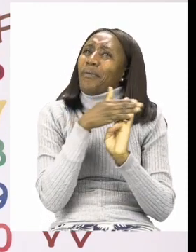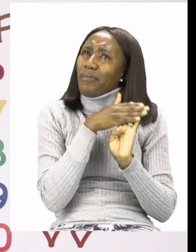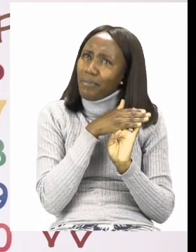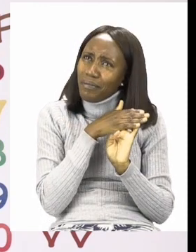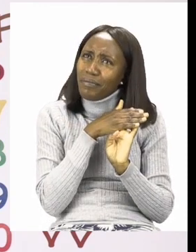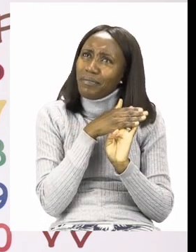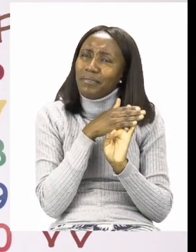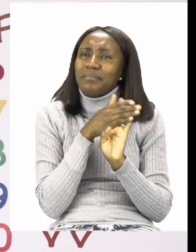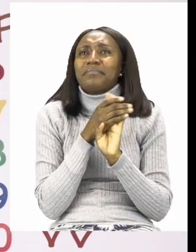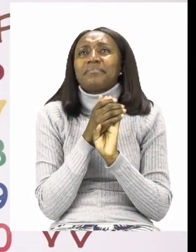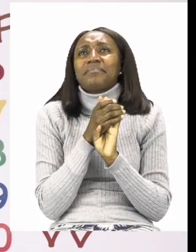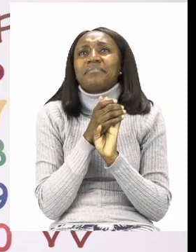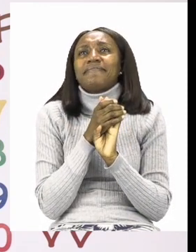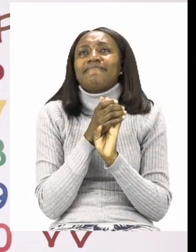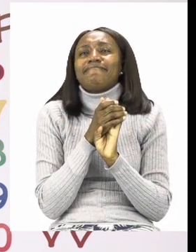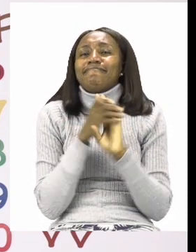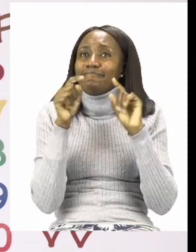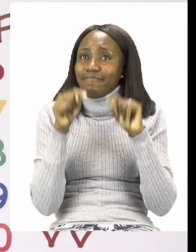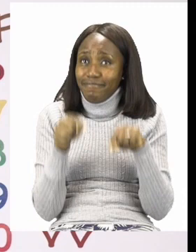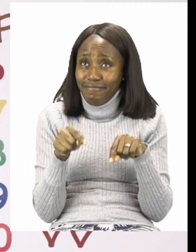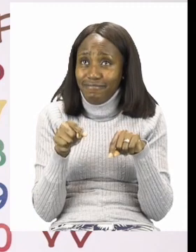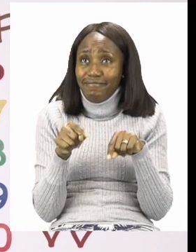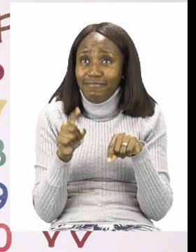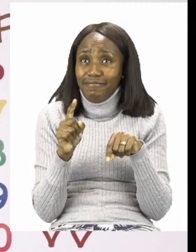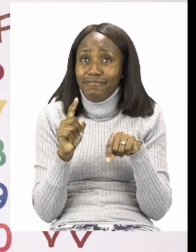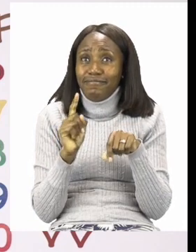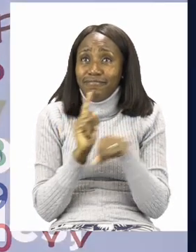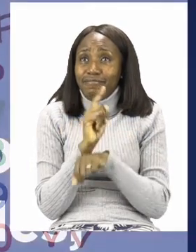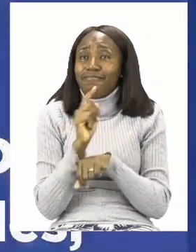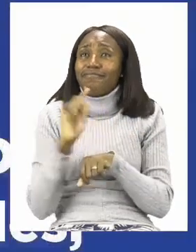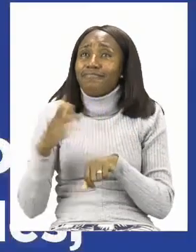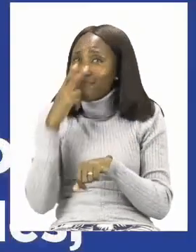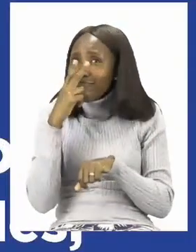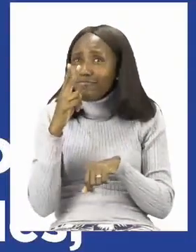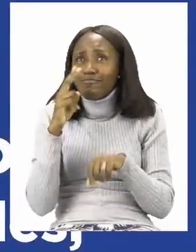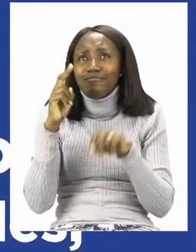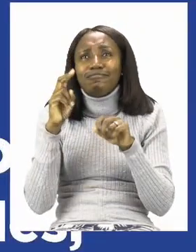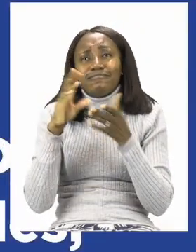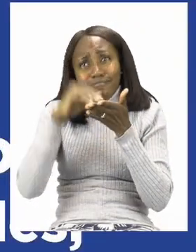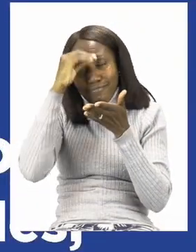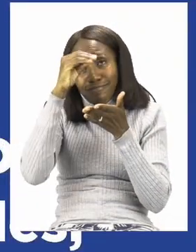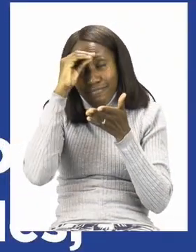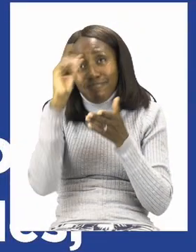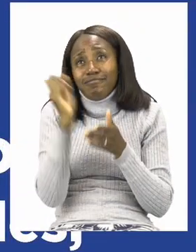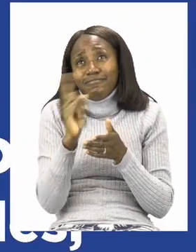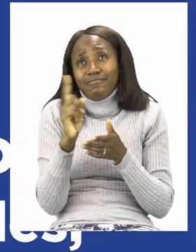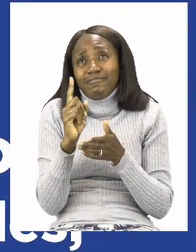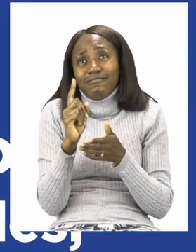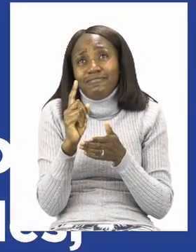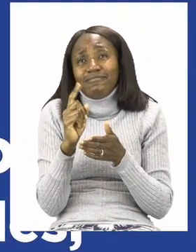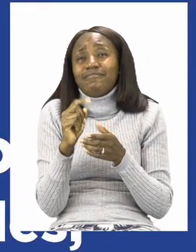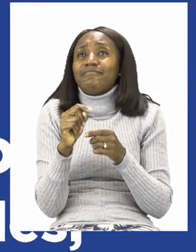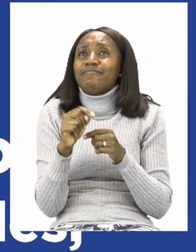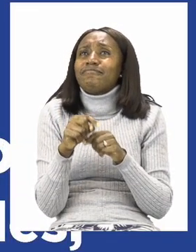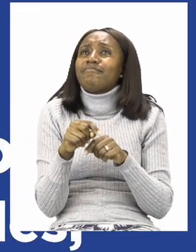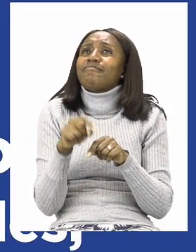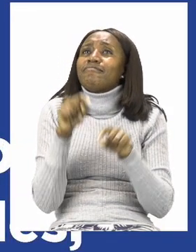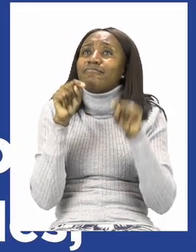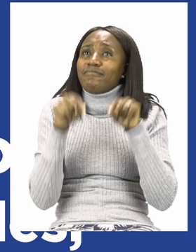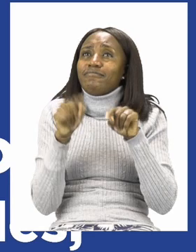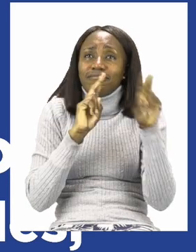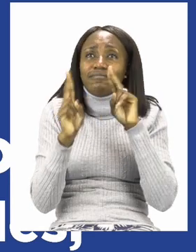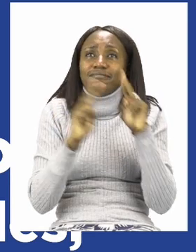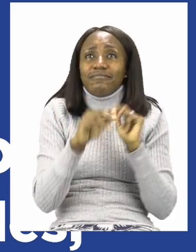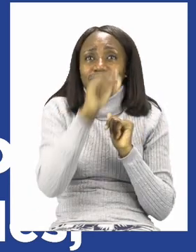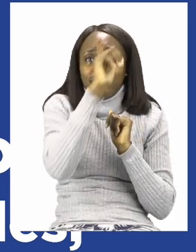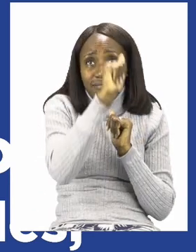Before we get into today's lesson, let's quickly have a look what we are going to do today. Today's lesson will